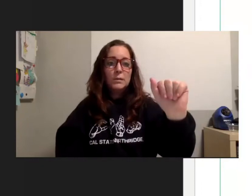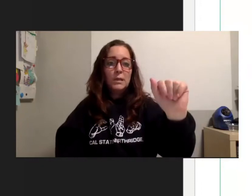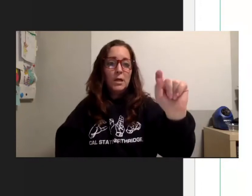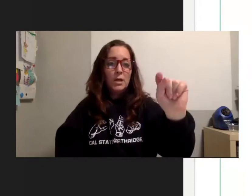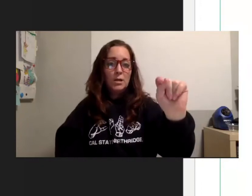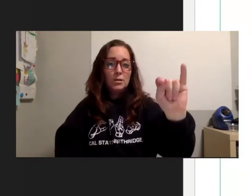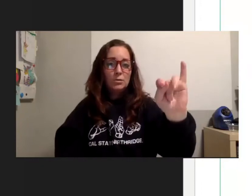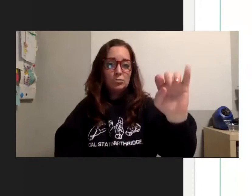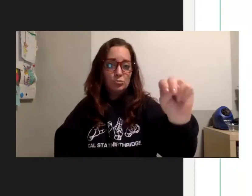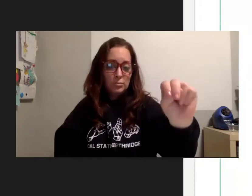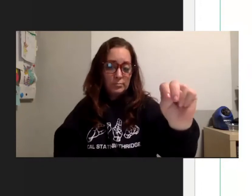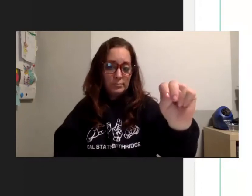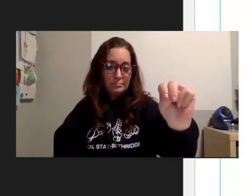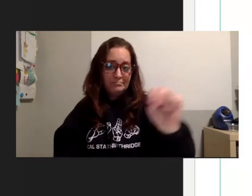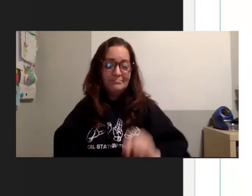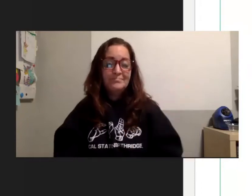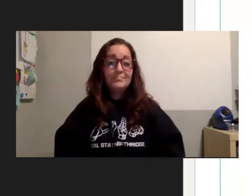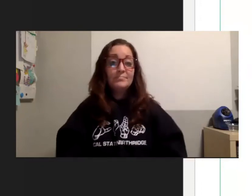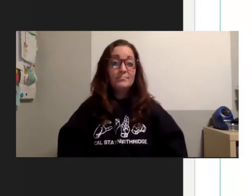germination.